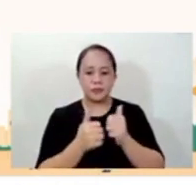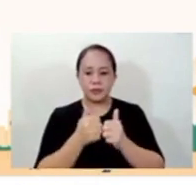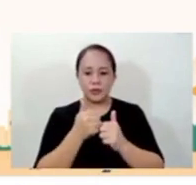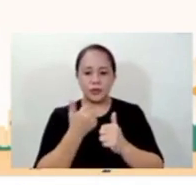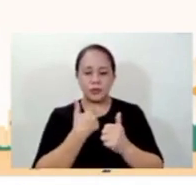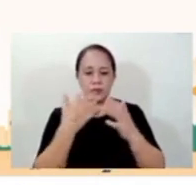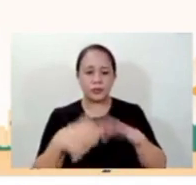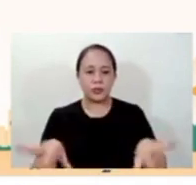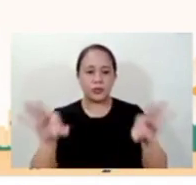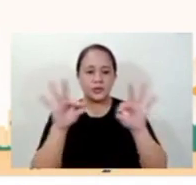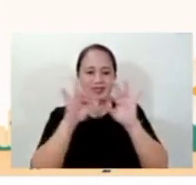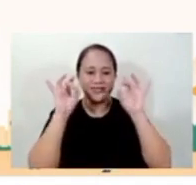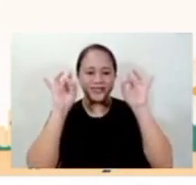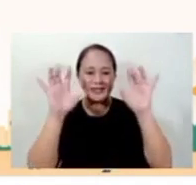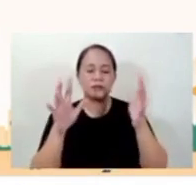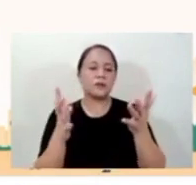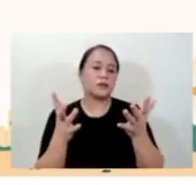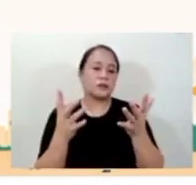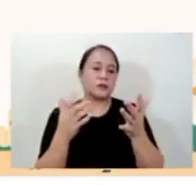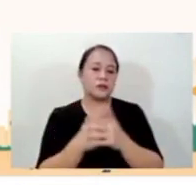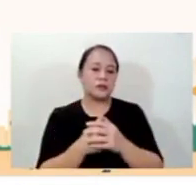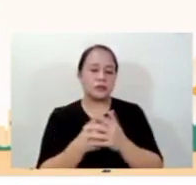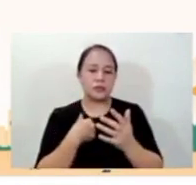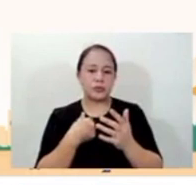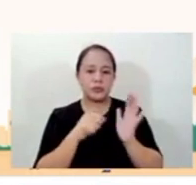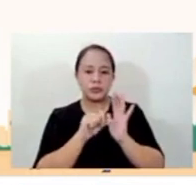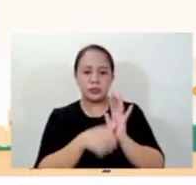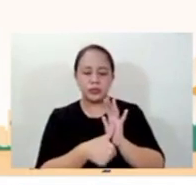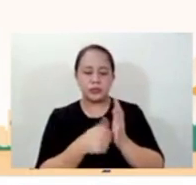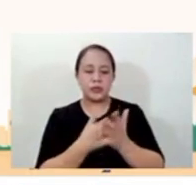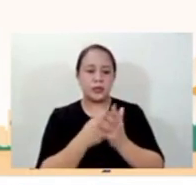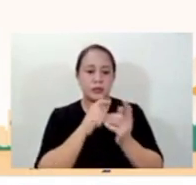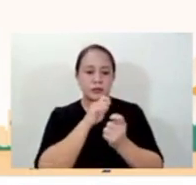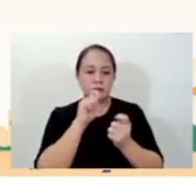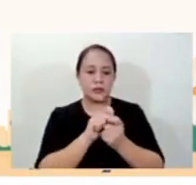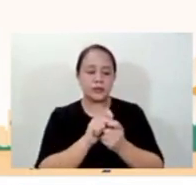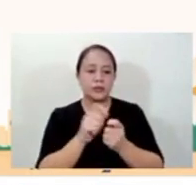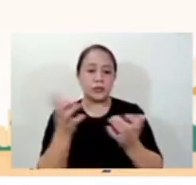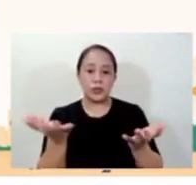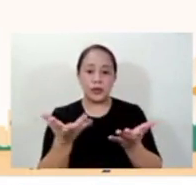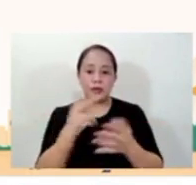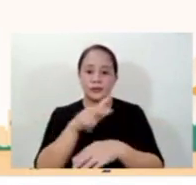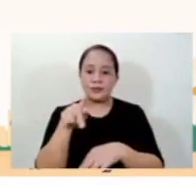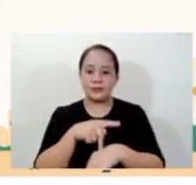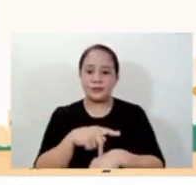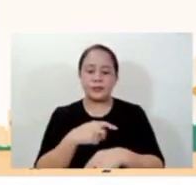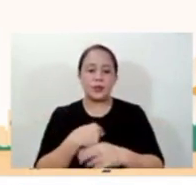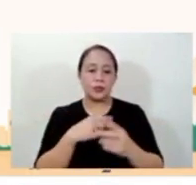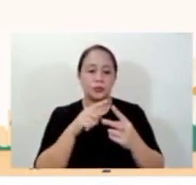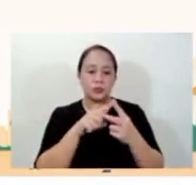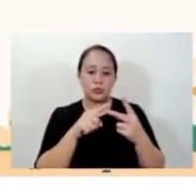critical threats to teacher motivation as highlighted, particularly in the Philippines, two of which can be